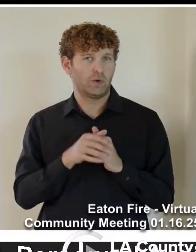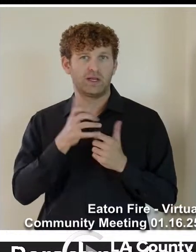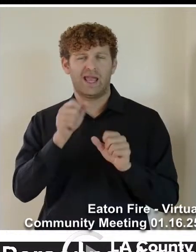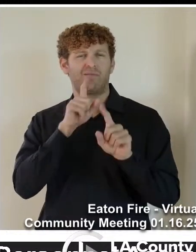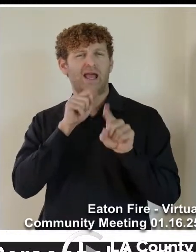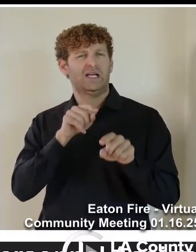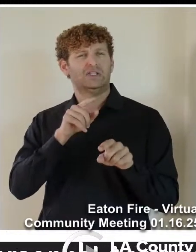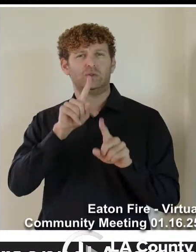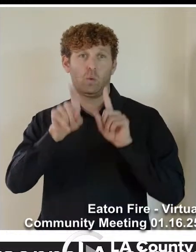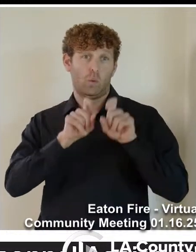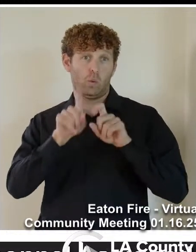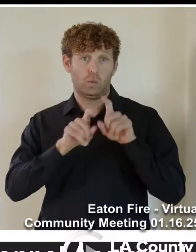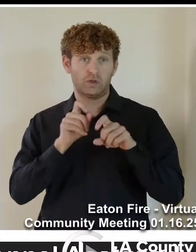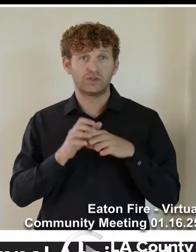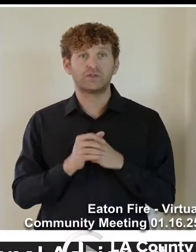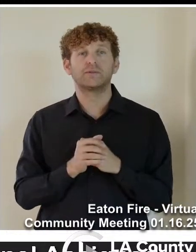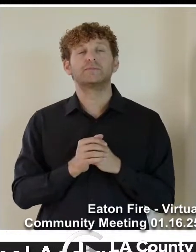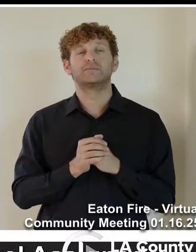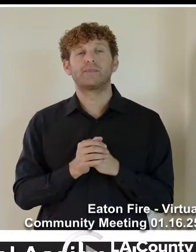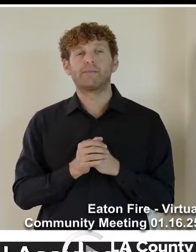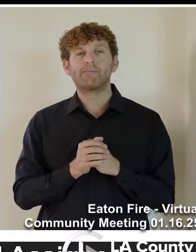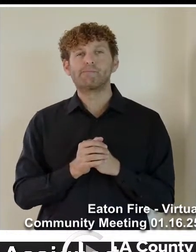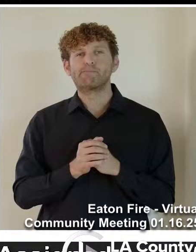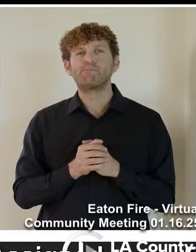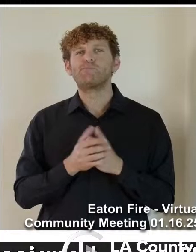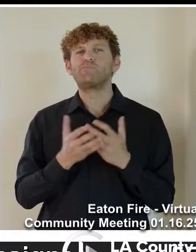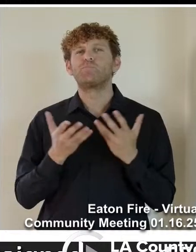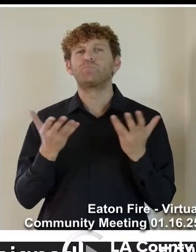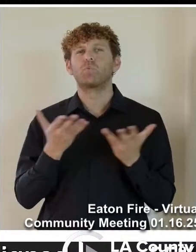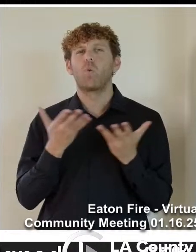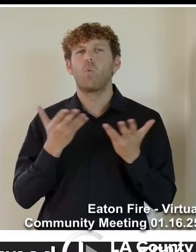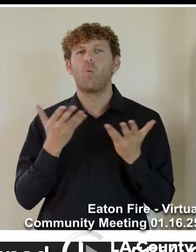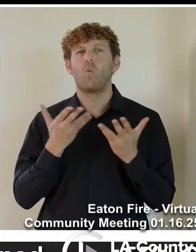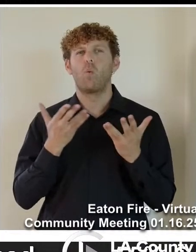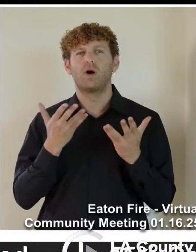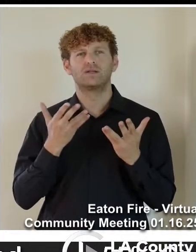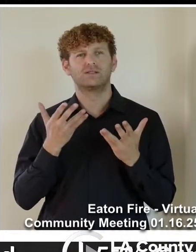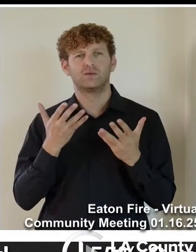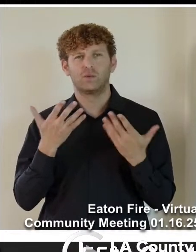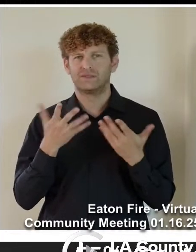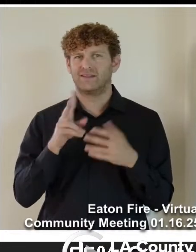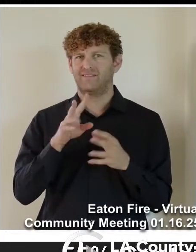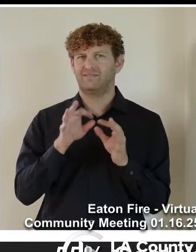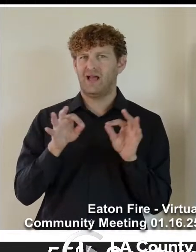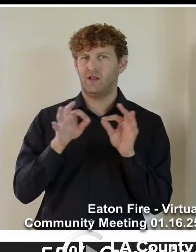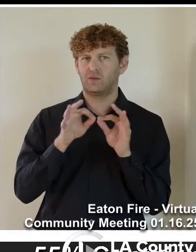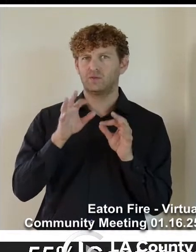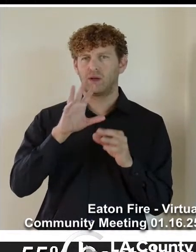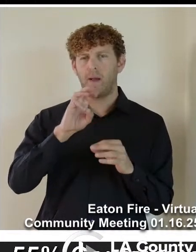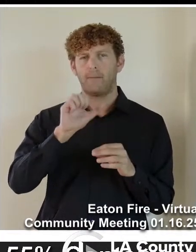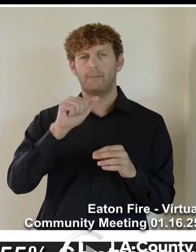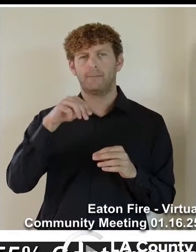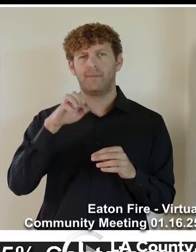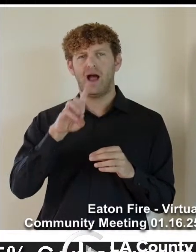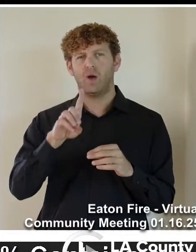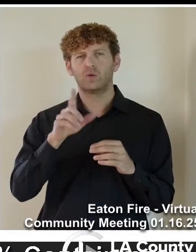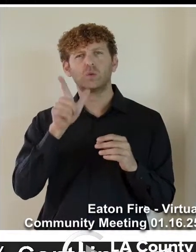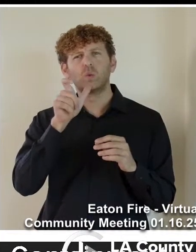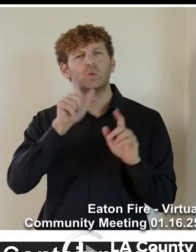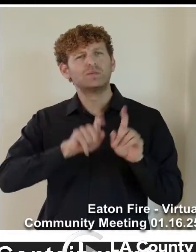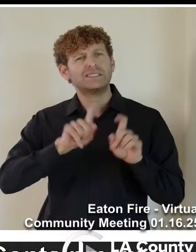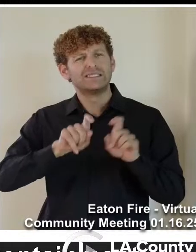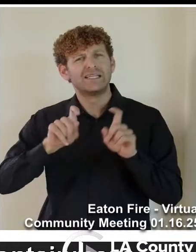that we seem to be addressing is, what are those volatile organic compounds? How long will they be here? Who does the testing?